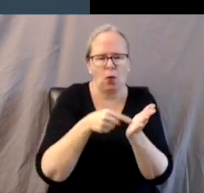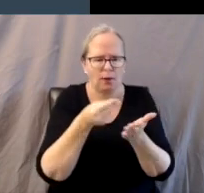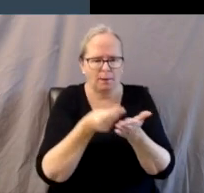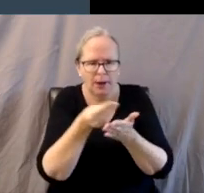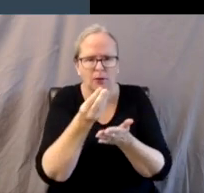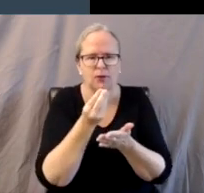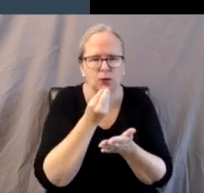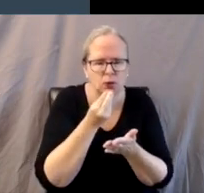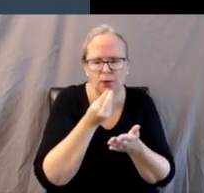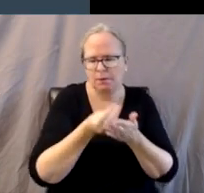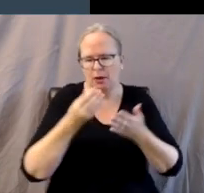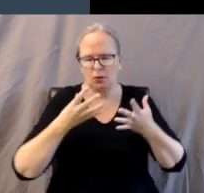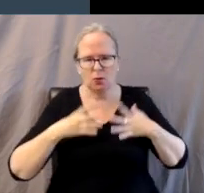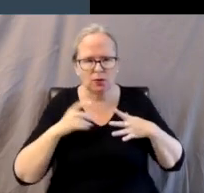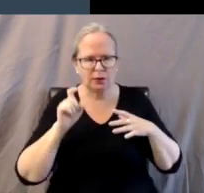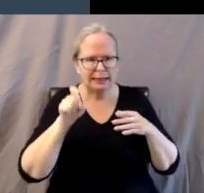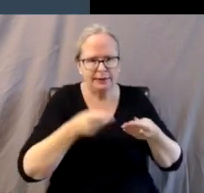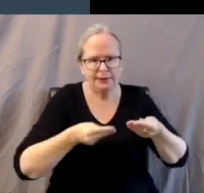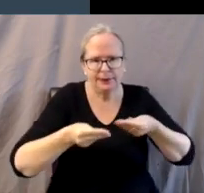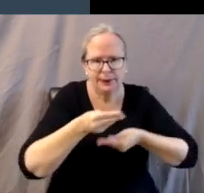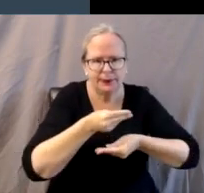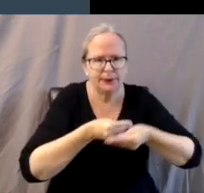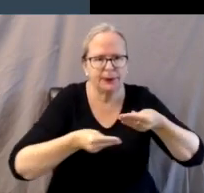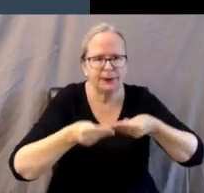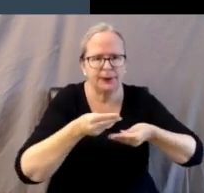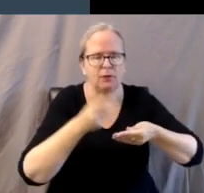of the recognized barriers to working.